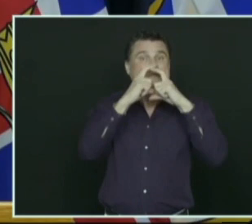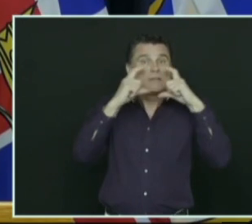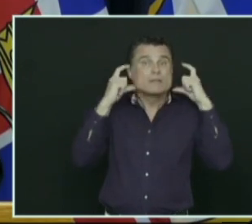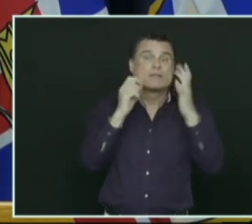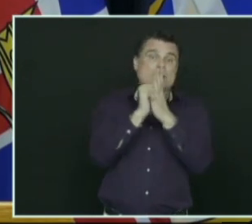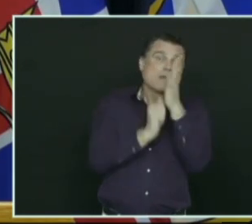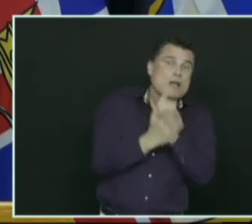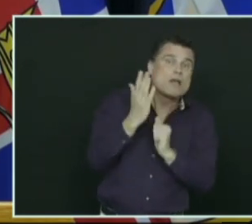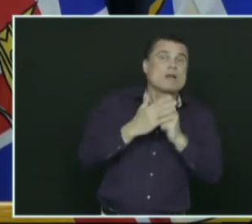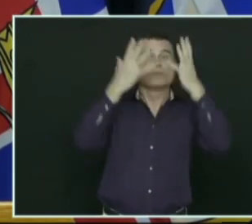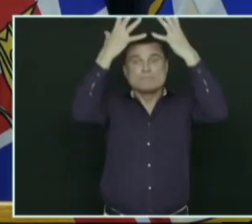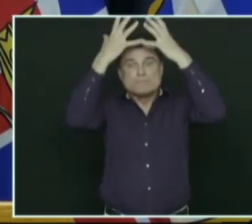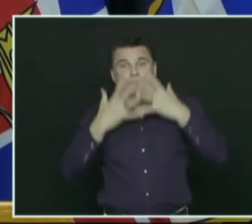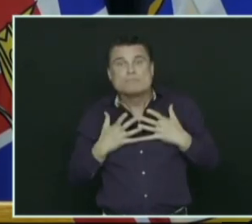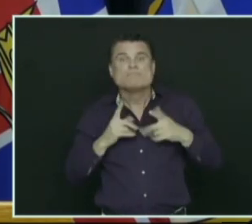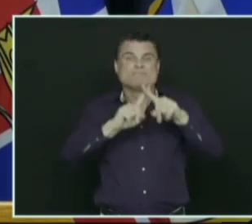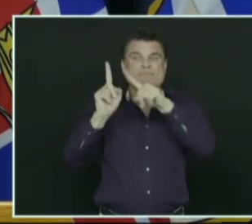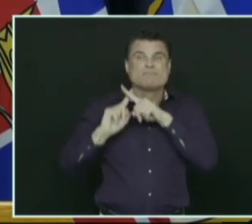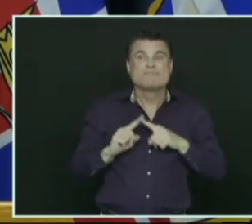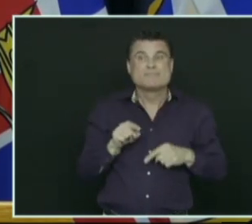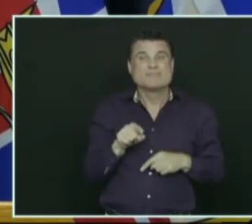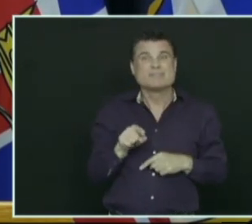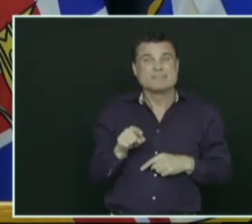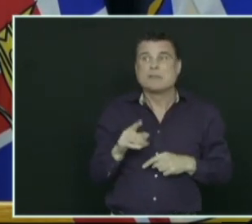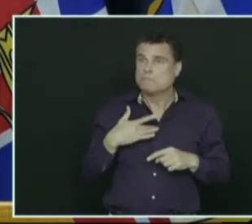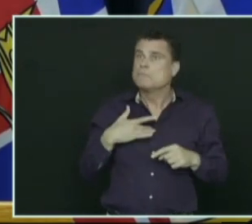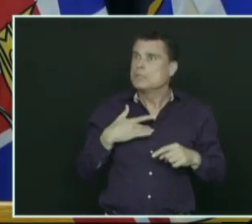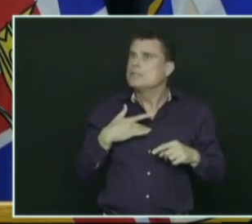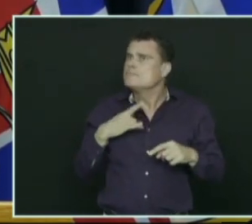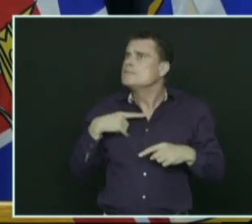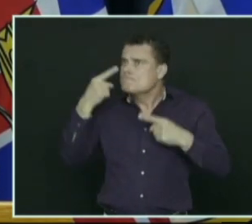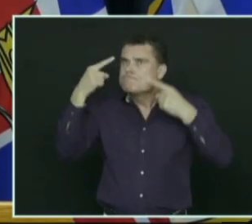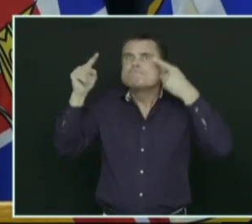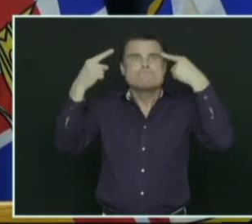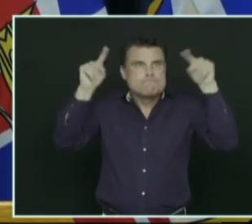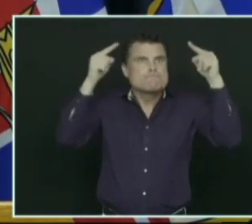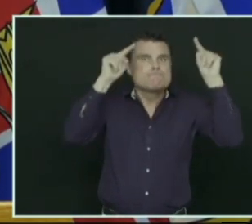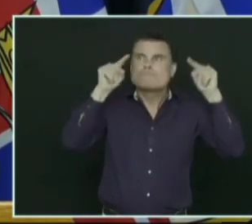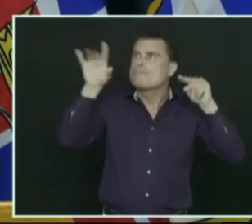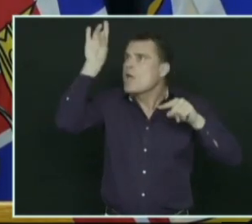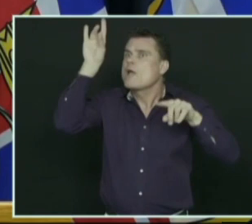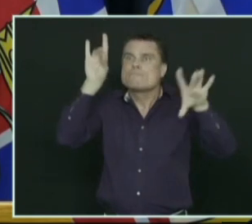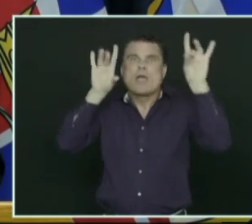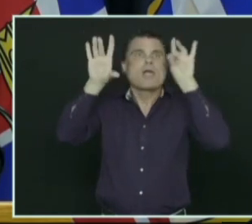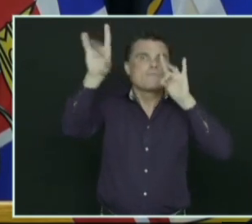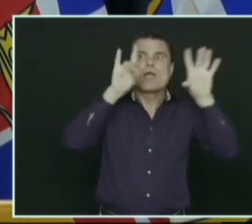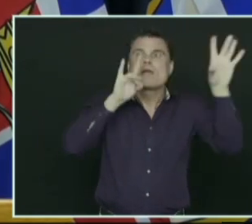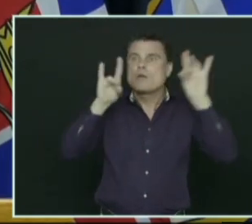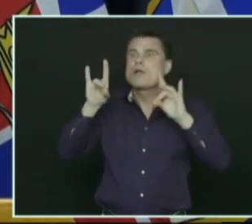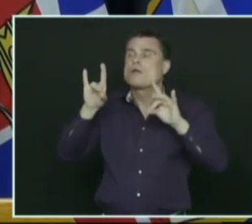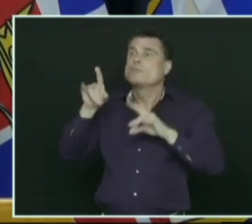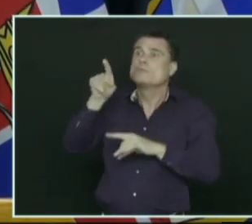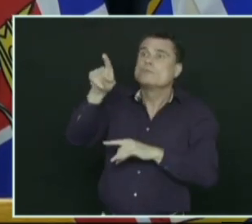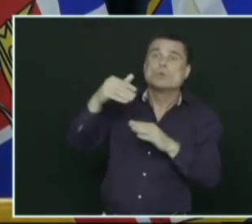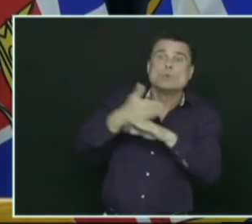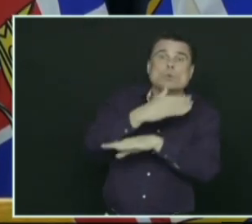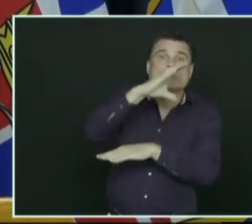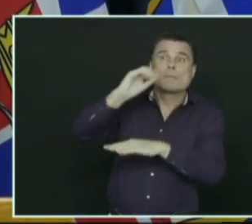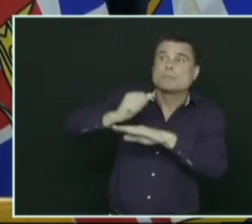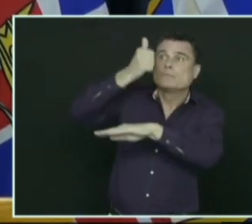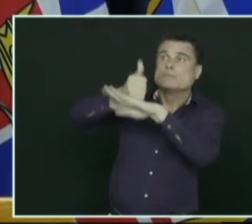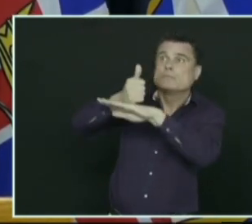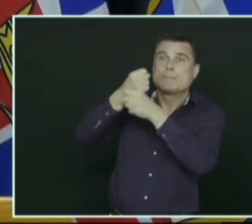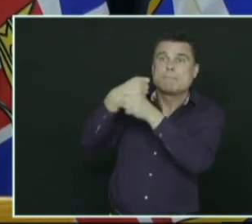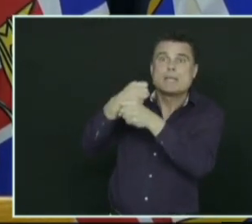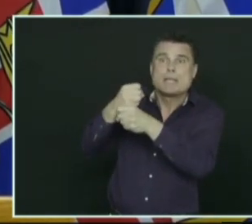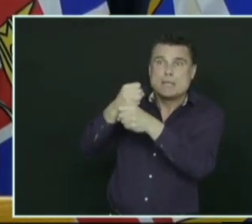despite unprecedented international demand for PPE, BC is making sure that our acute care settings, but also long-term care and assisted living and other